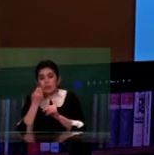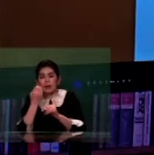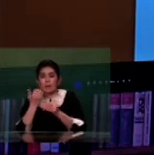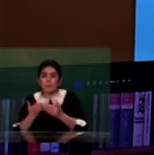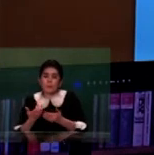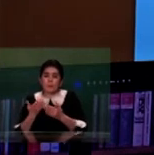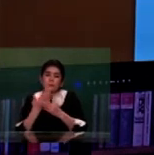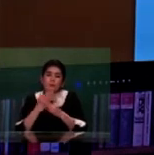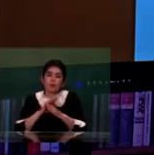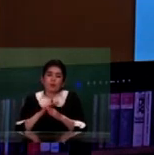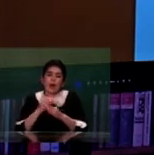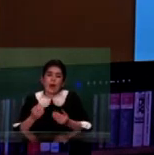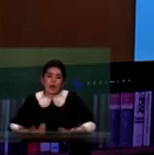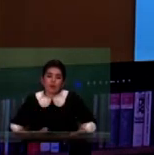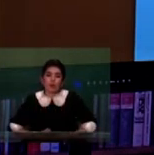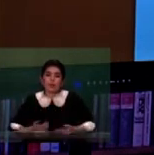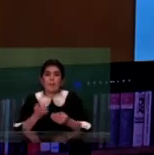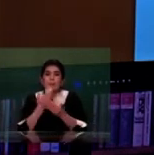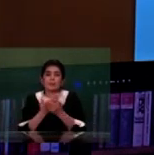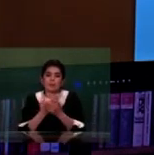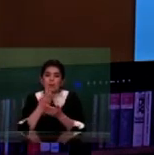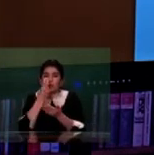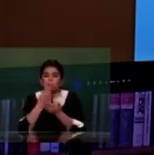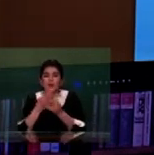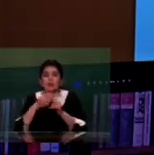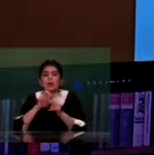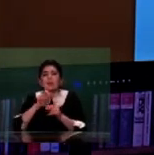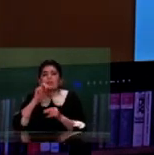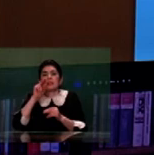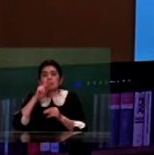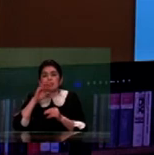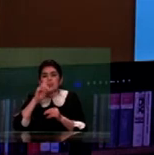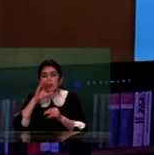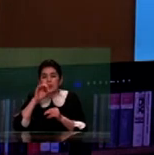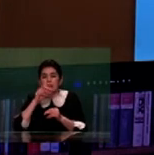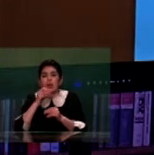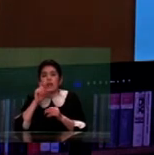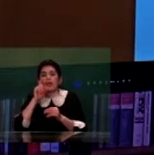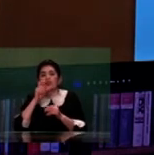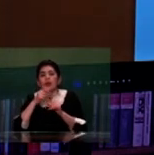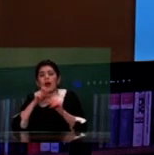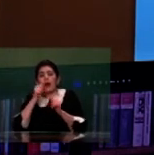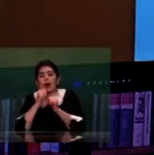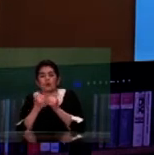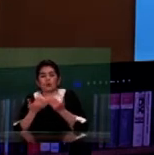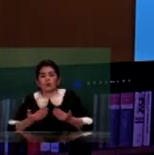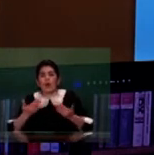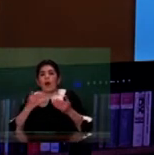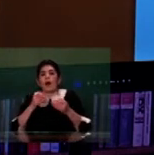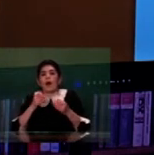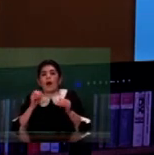masala bilan boshladik. Demak, bu dispersiya va ehtimollik bizning har kungi hayotimizga